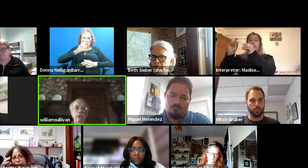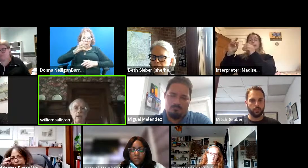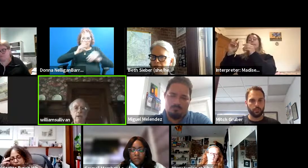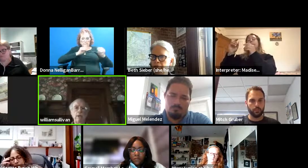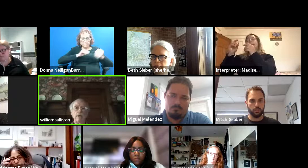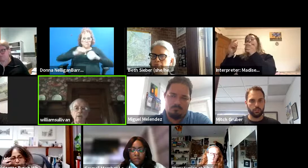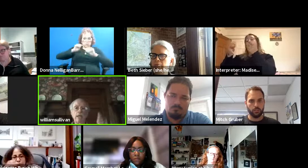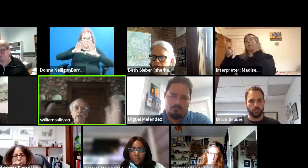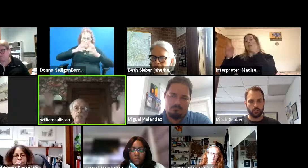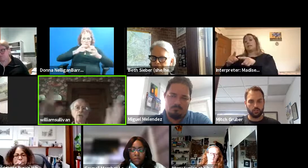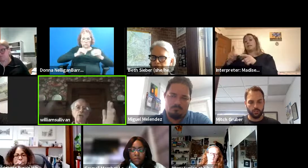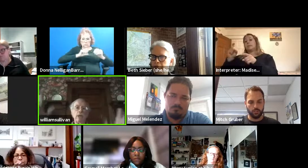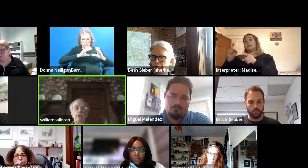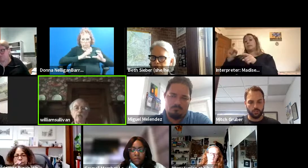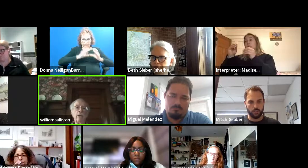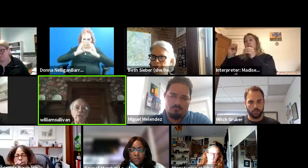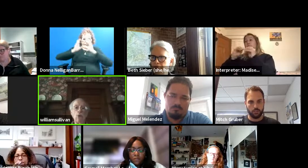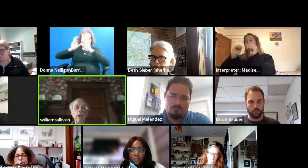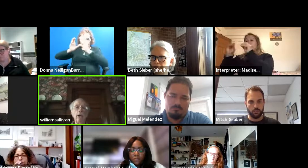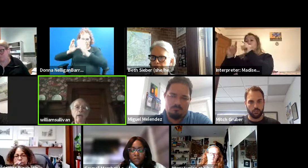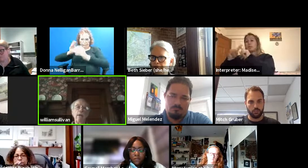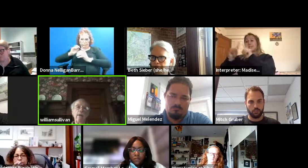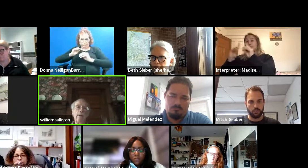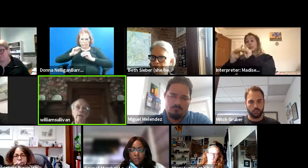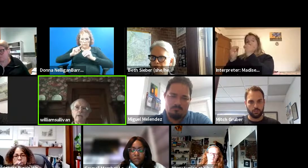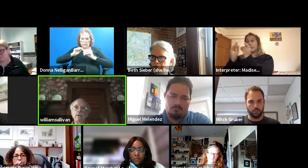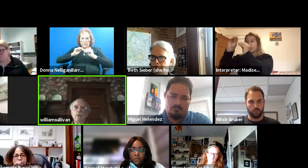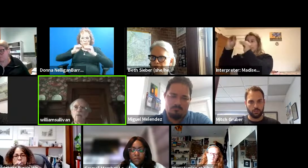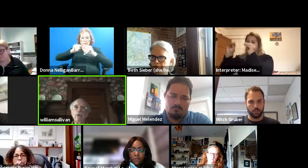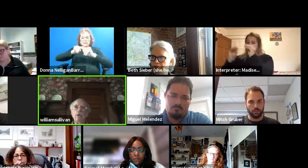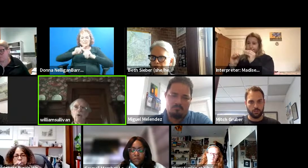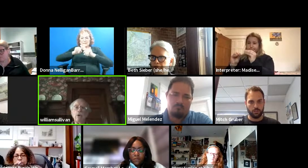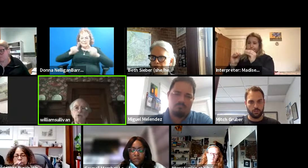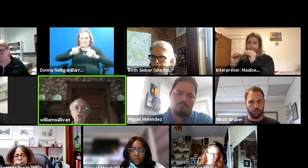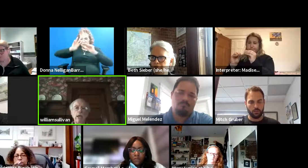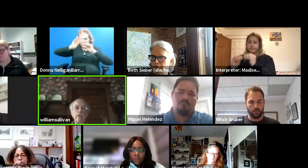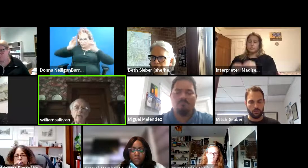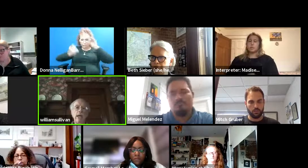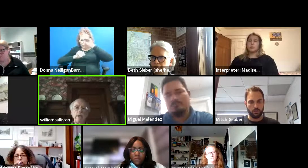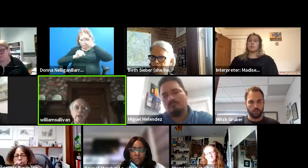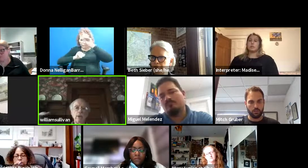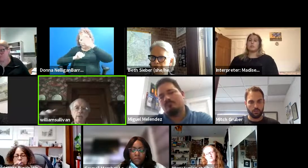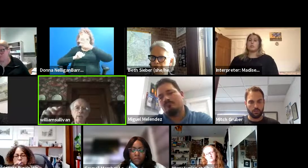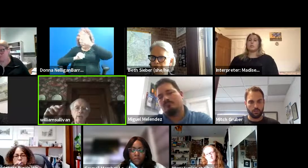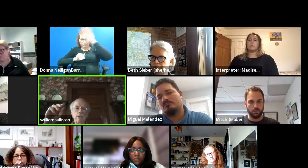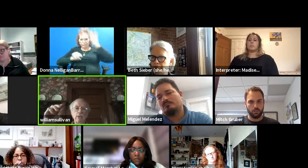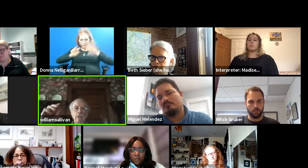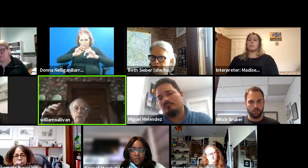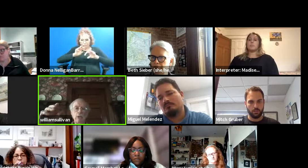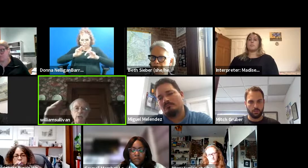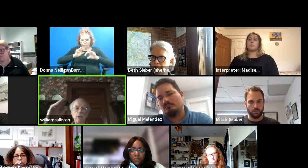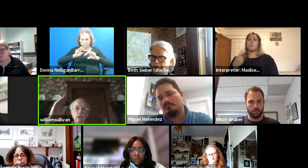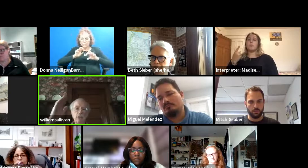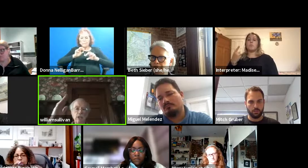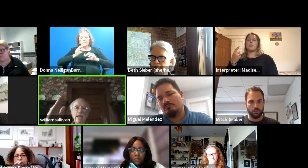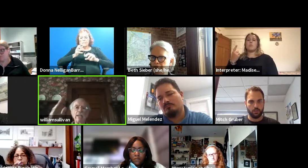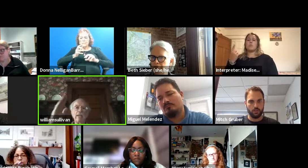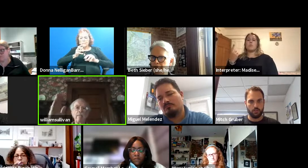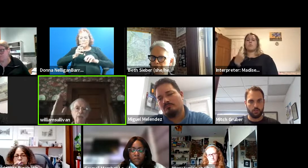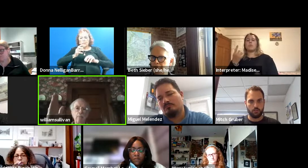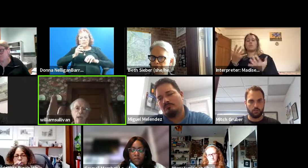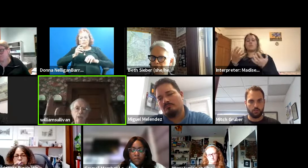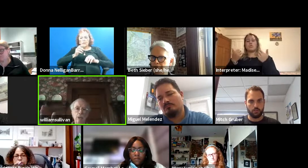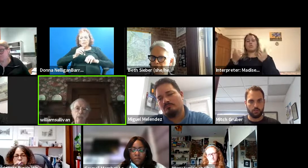here. Those are the kinds of trades. Or, we always try to get the numbers as close to